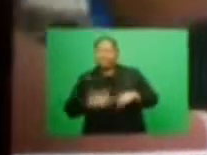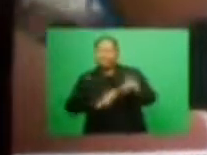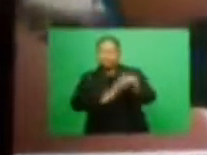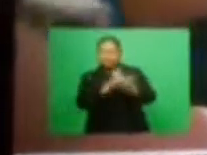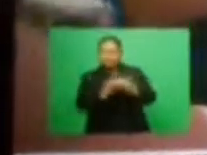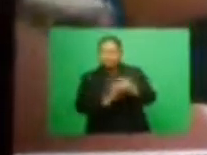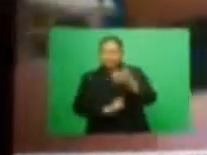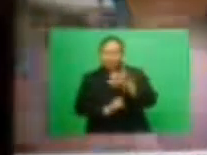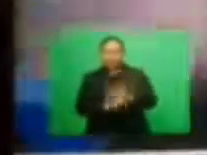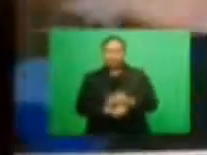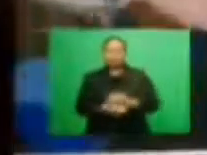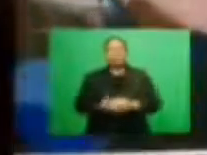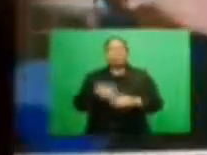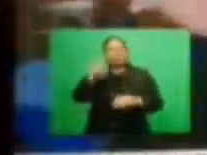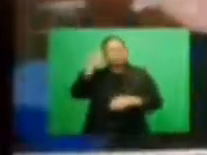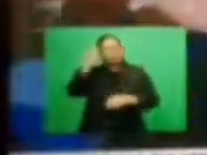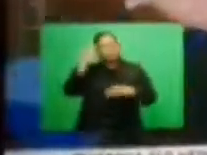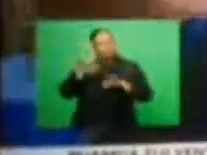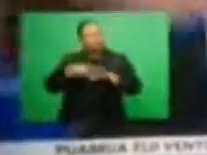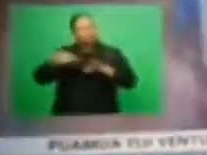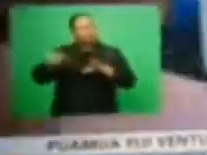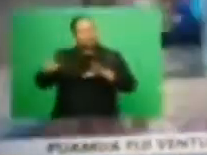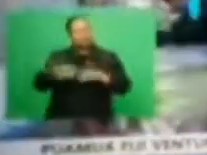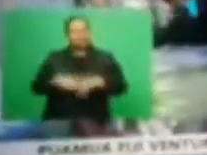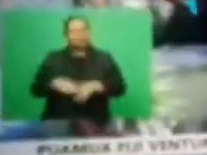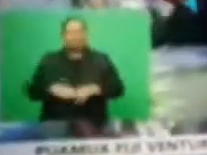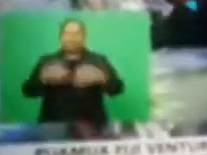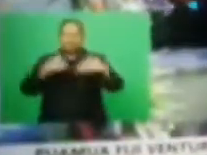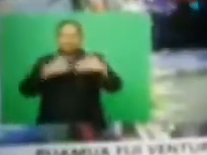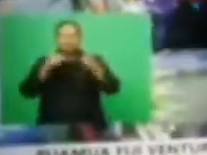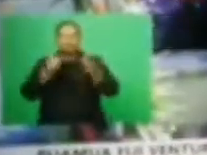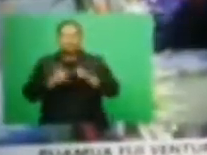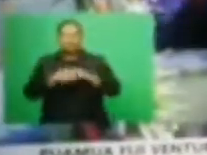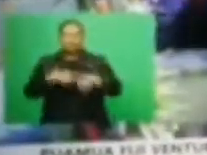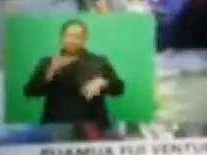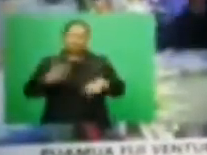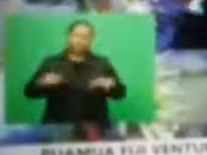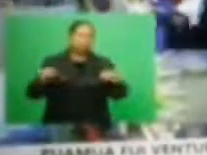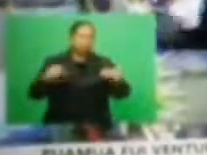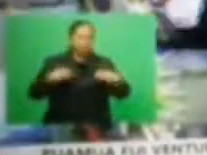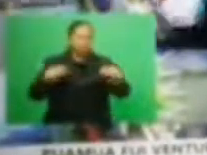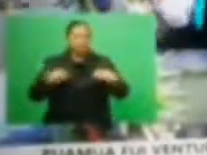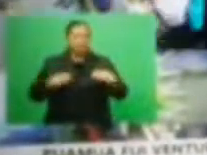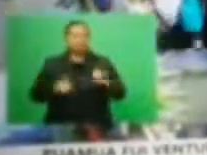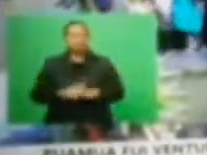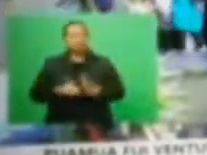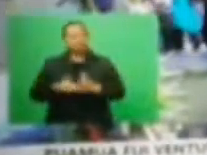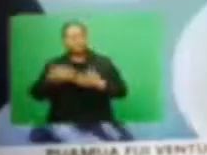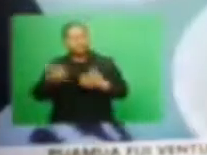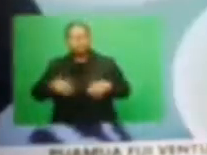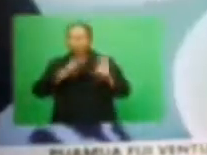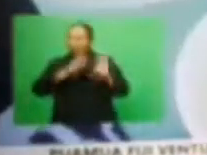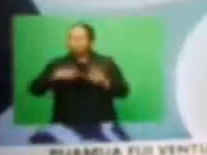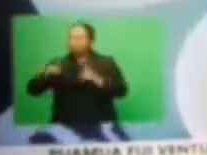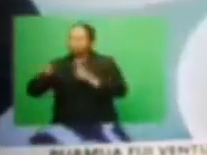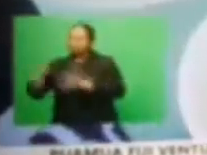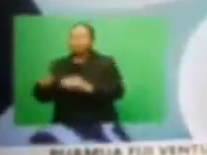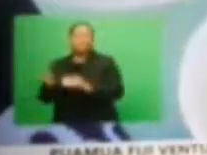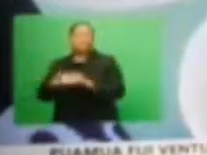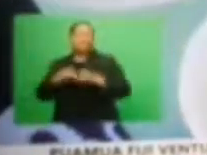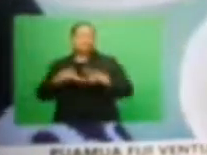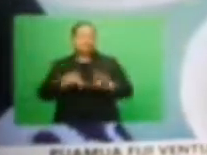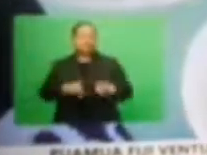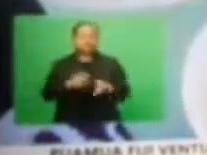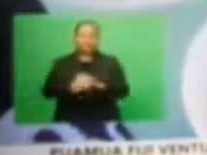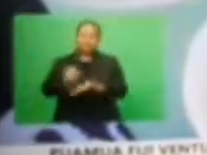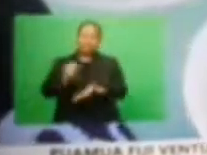to try and think outside the box. After running a jewelry business, Fatiaki says they have had to look for other alternatives, like selling